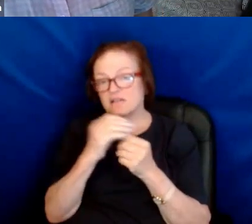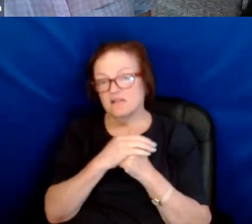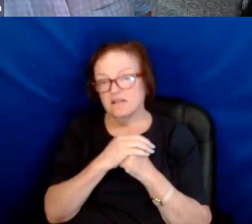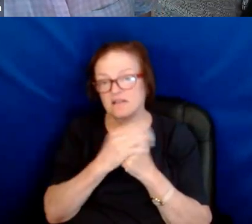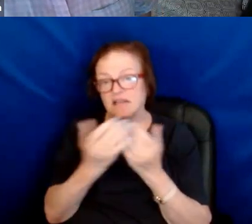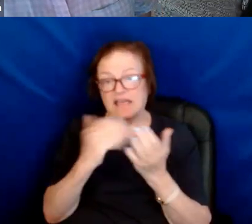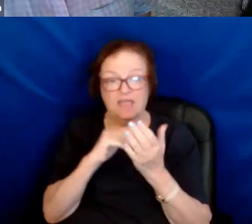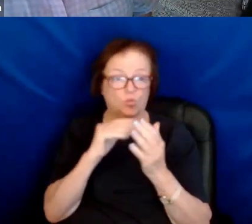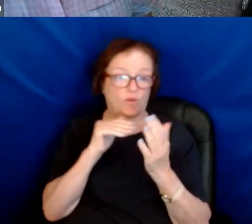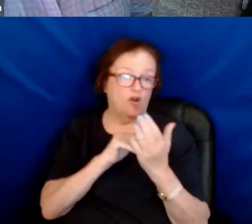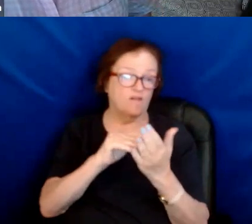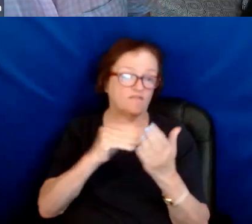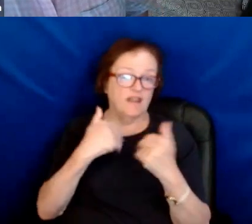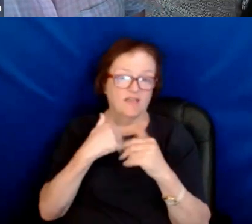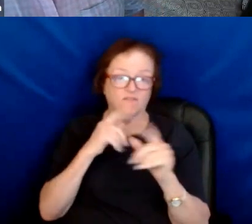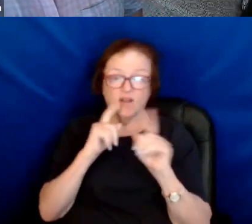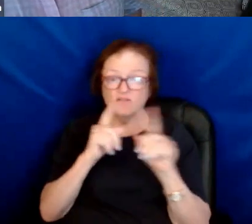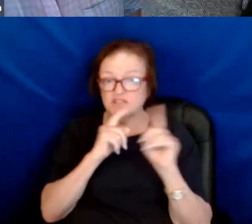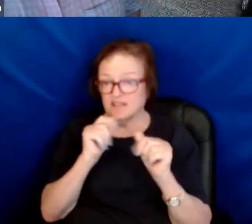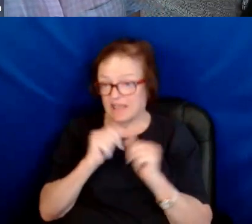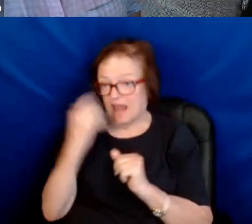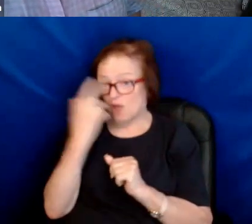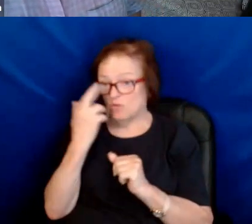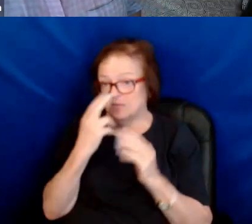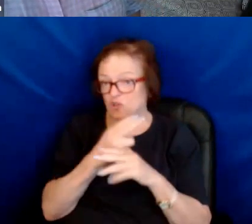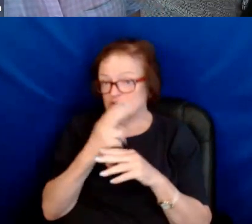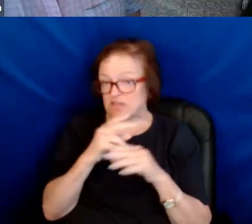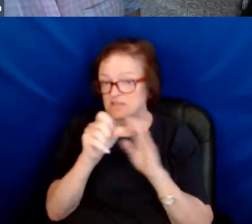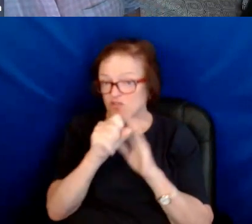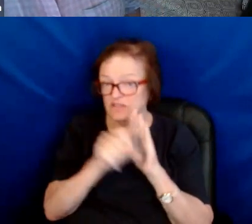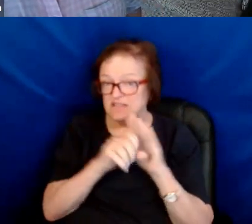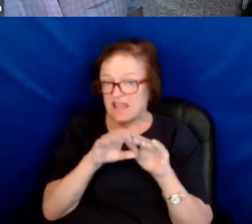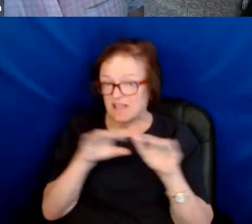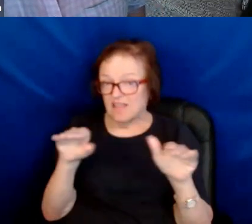have these conversations about, can I reasonably use this for the state level, where